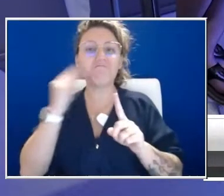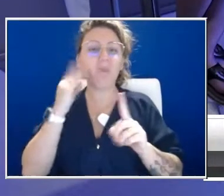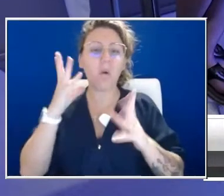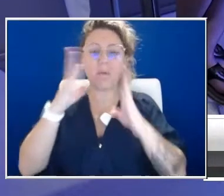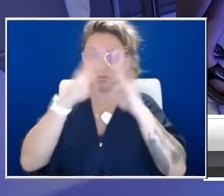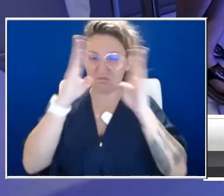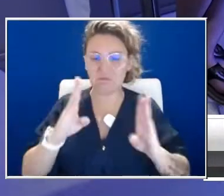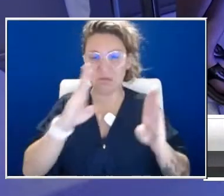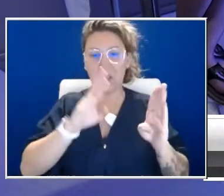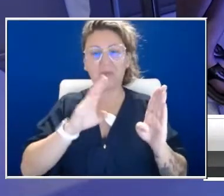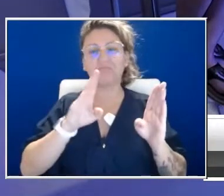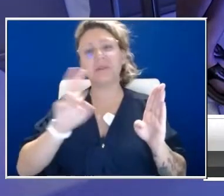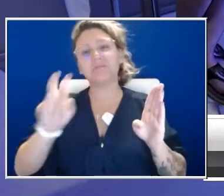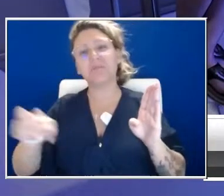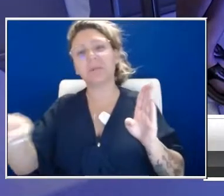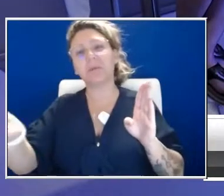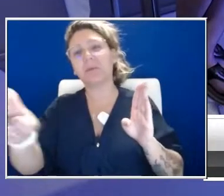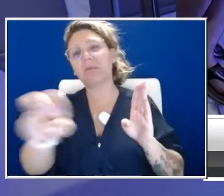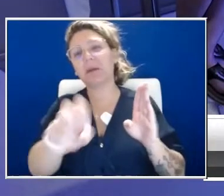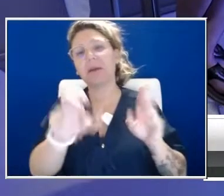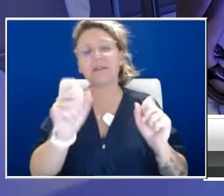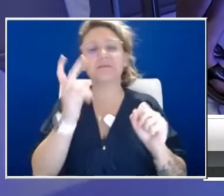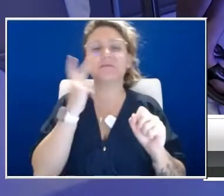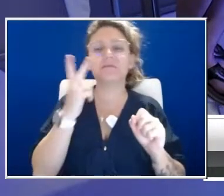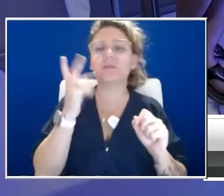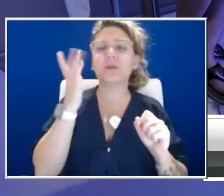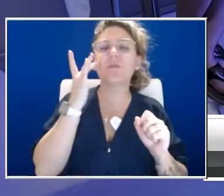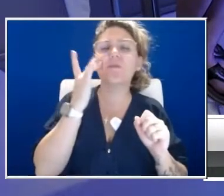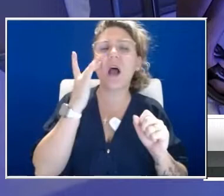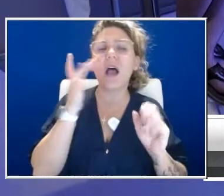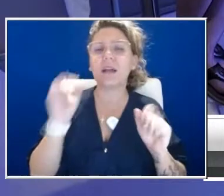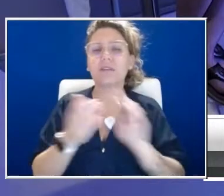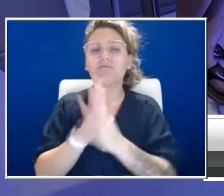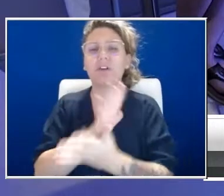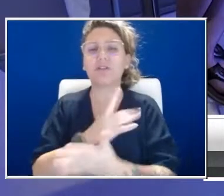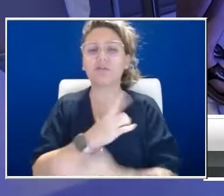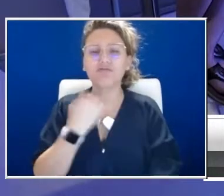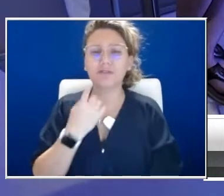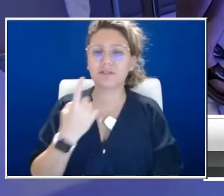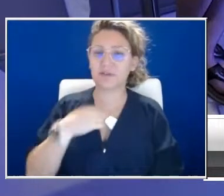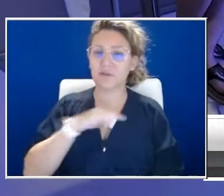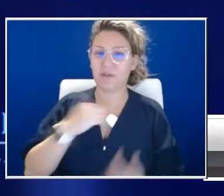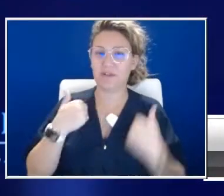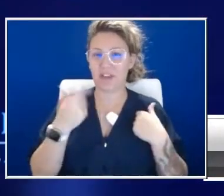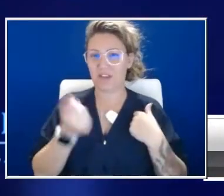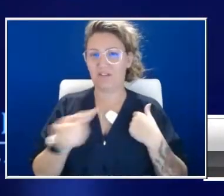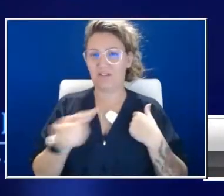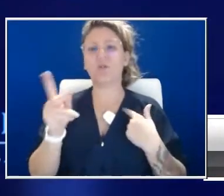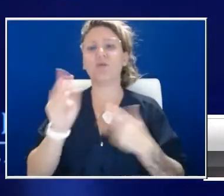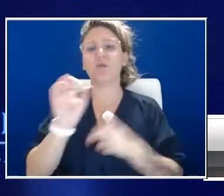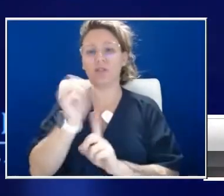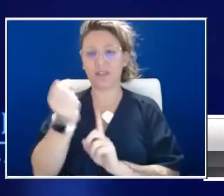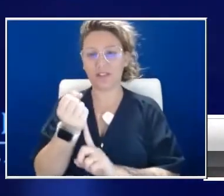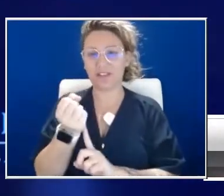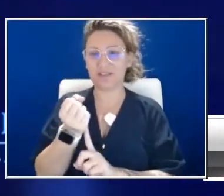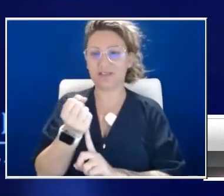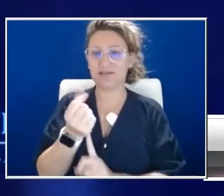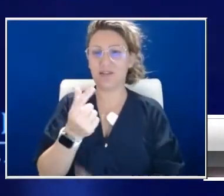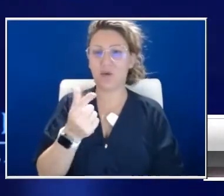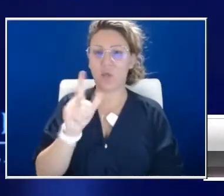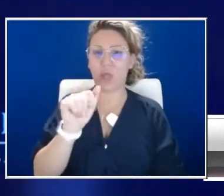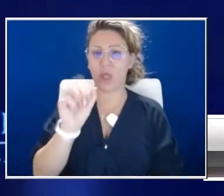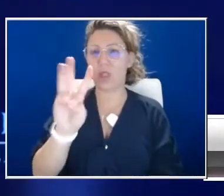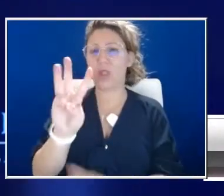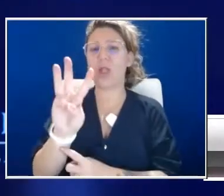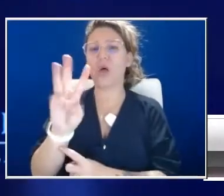see them, people can see them. We like that. But why can they be risky? So we've had some cases of glow sticks are one of our unique exposures that we get around